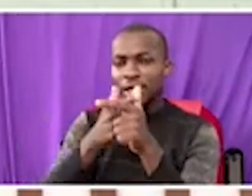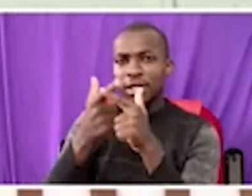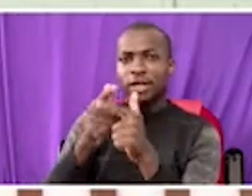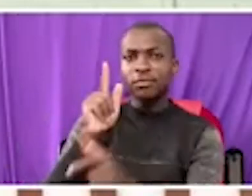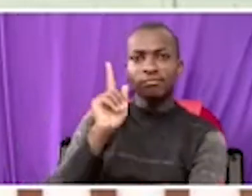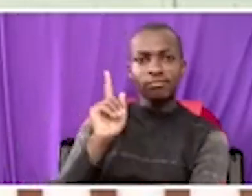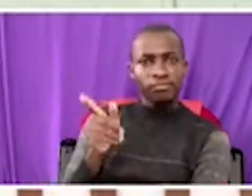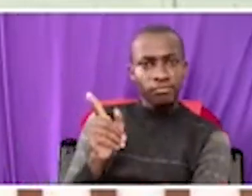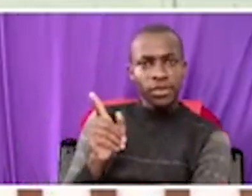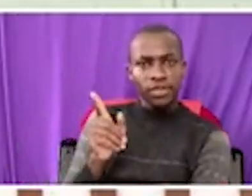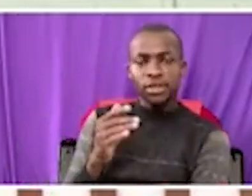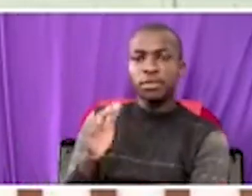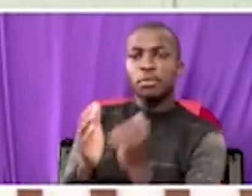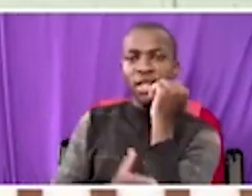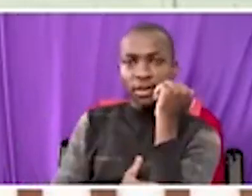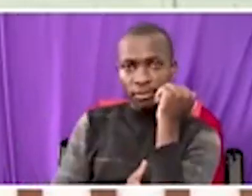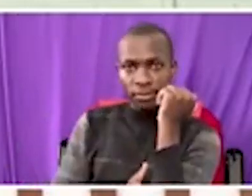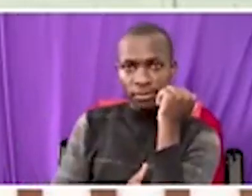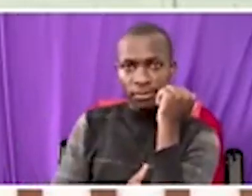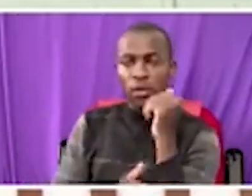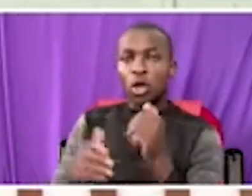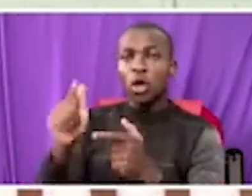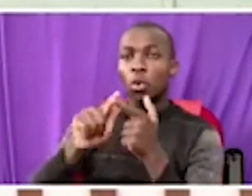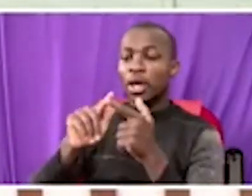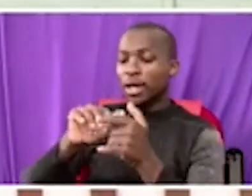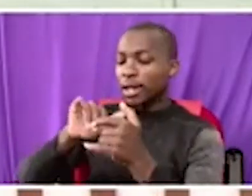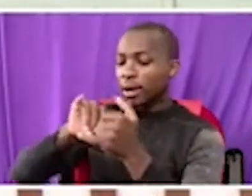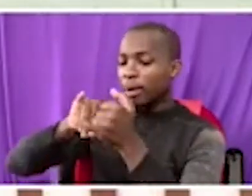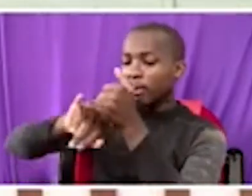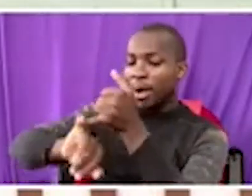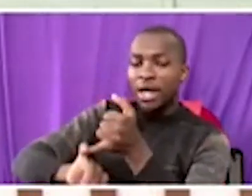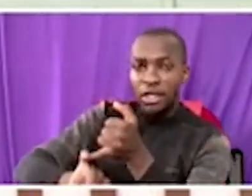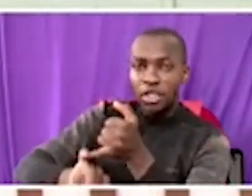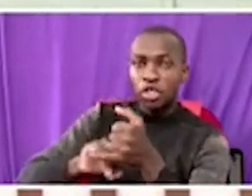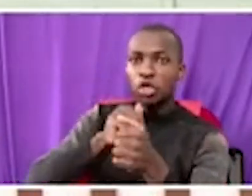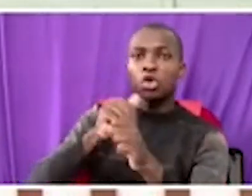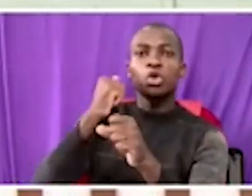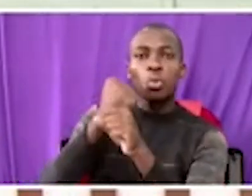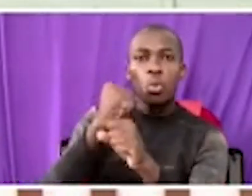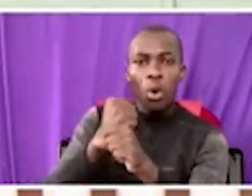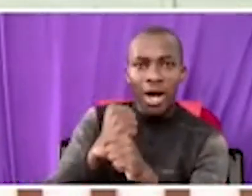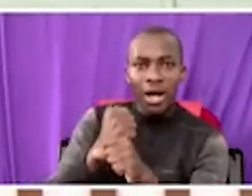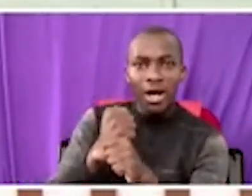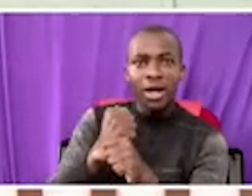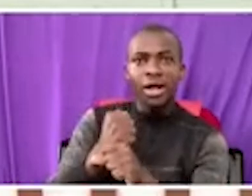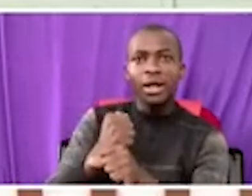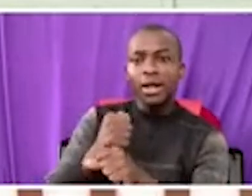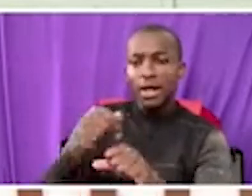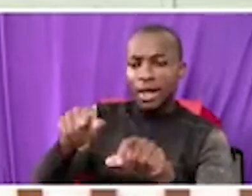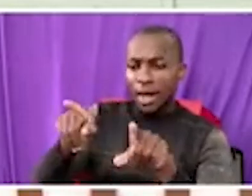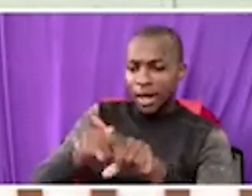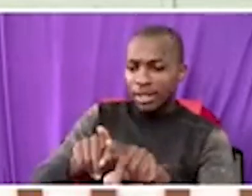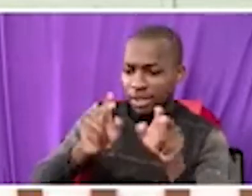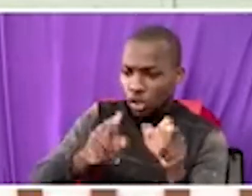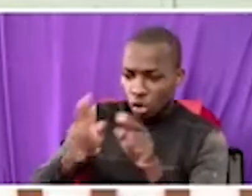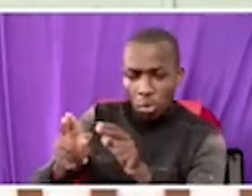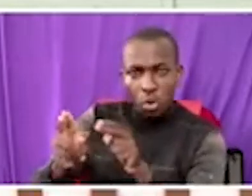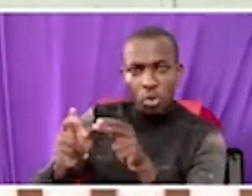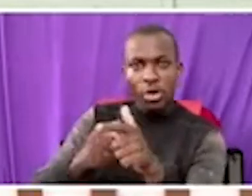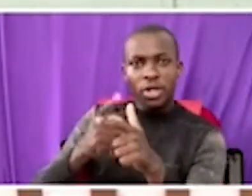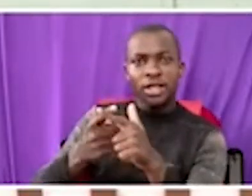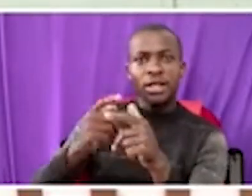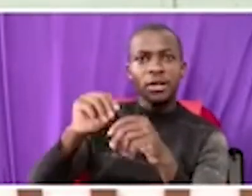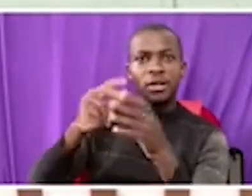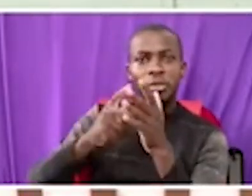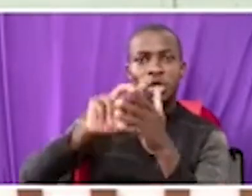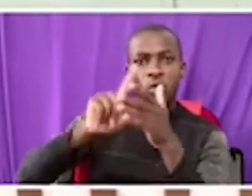it is broken. When a marriage does not work as it should, it is